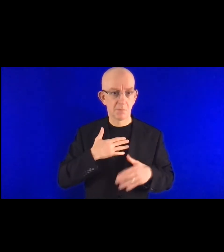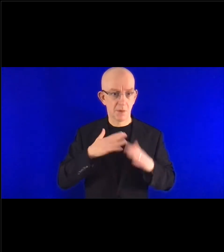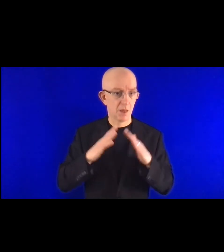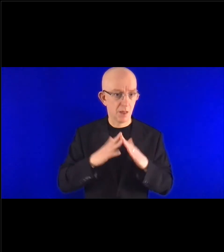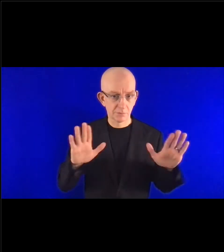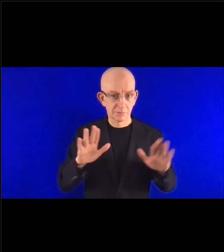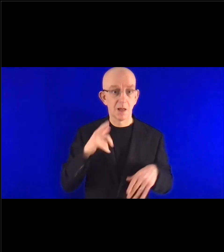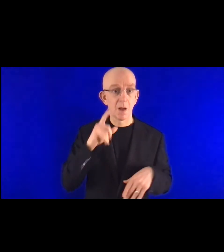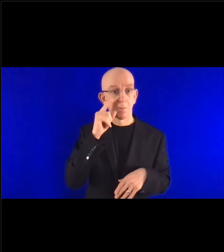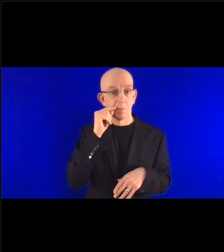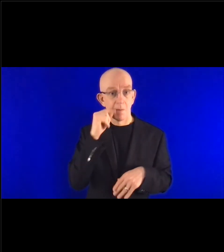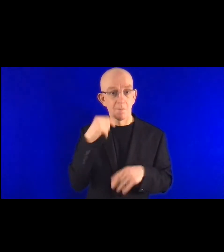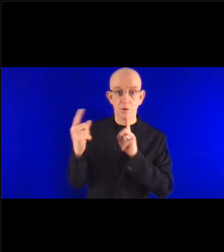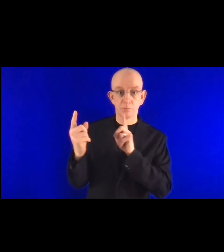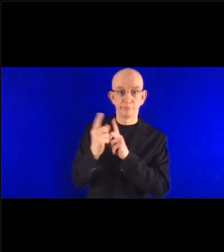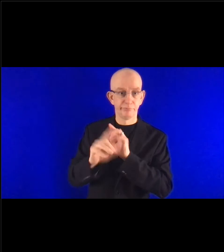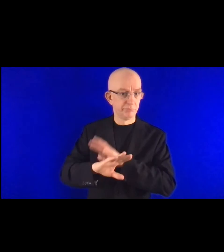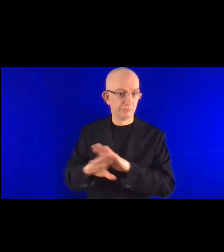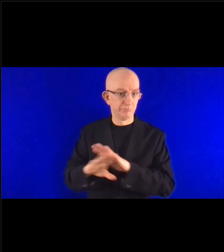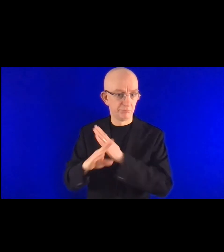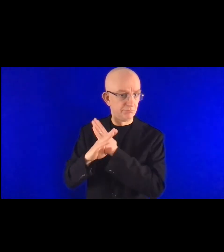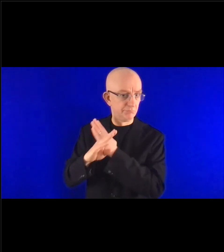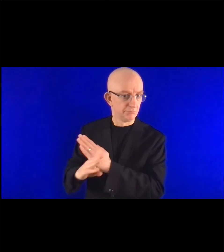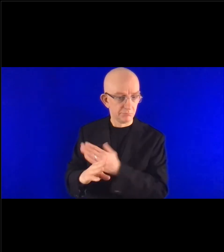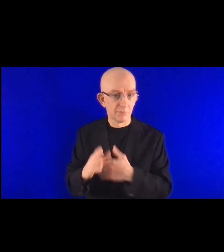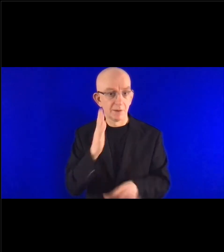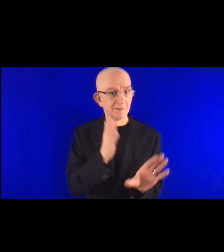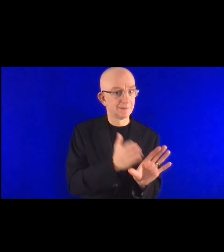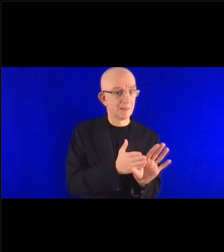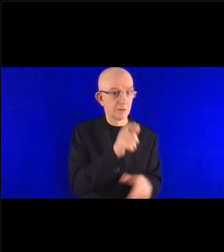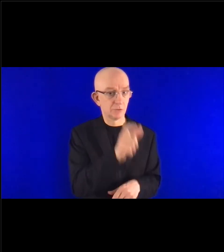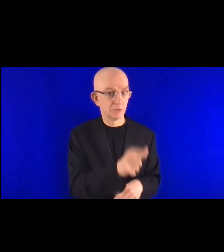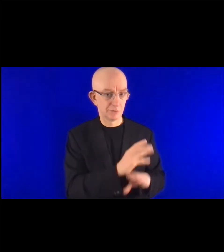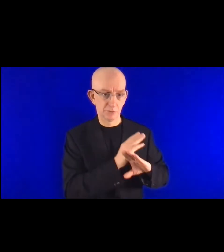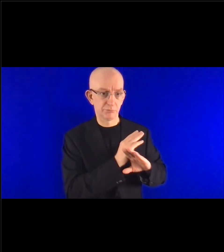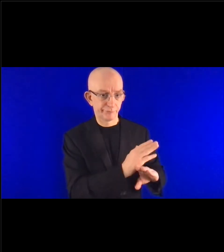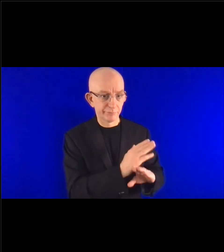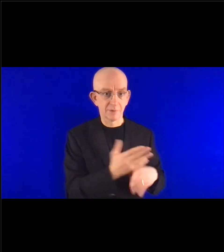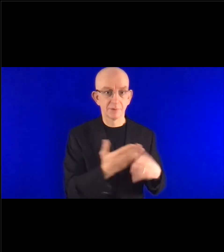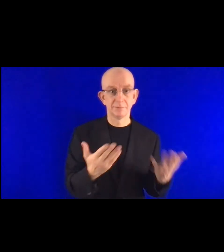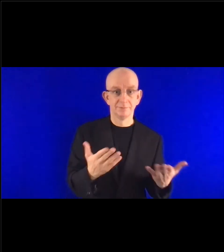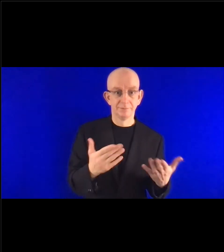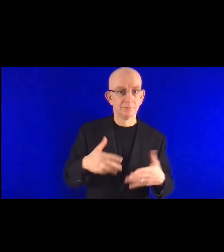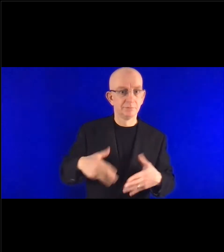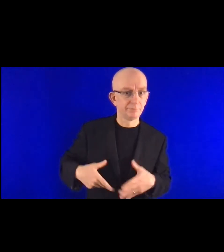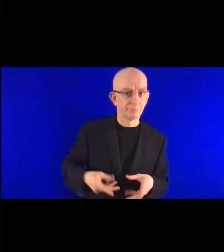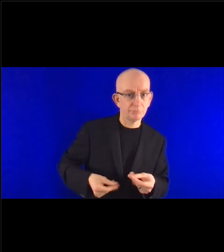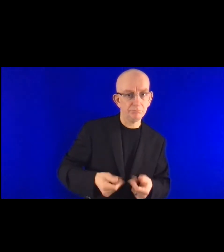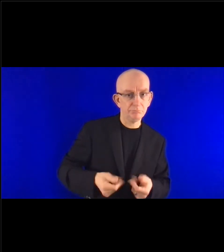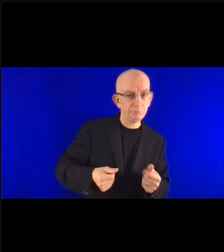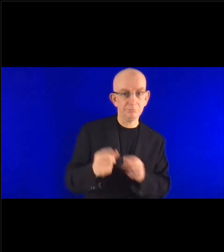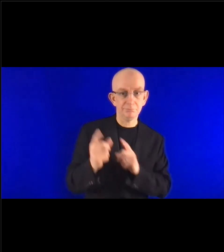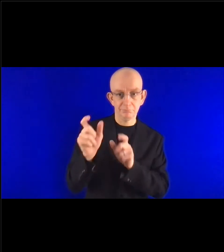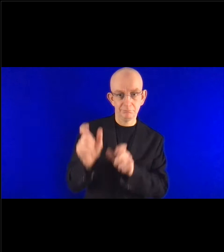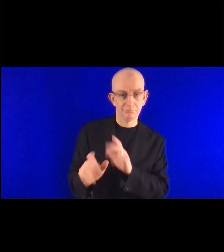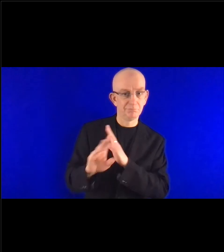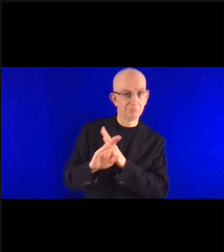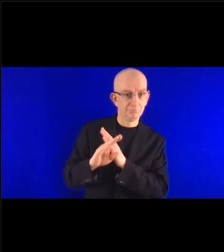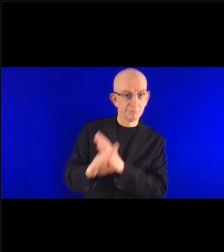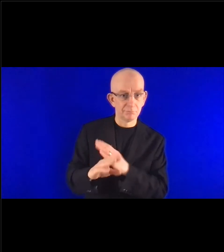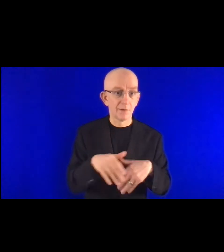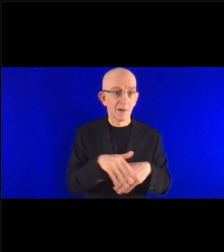functional. A month later, I was hospitalized with COVID. I had to suspend my arthritis medication, and in a combination of